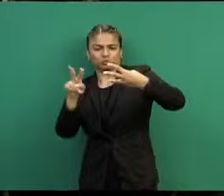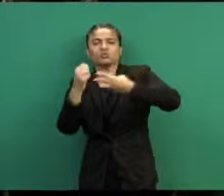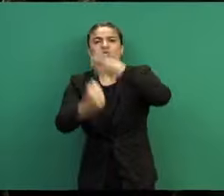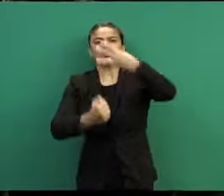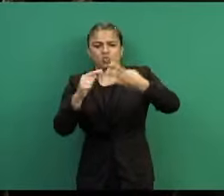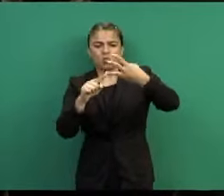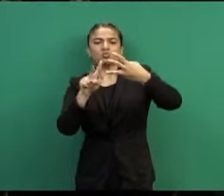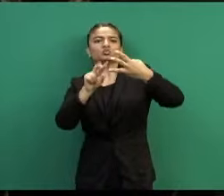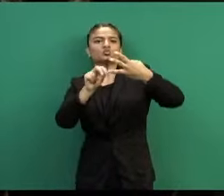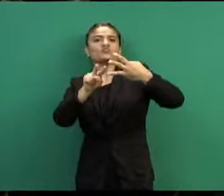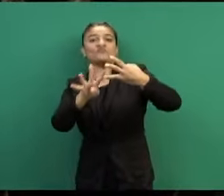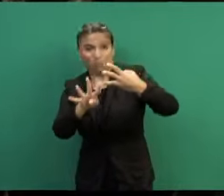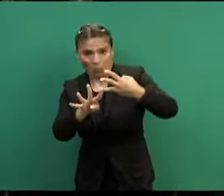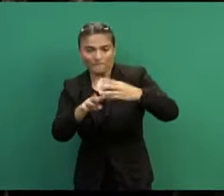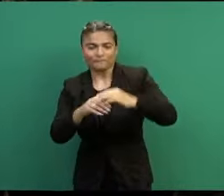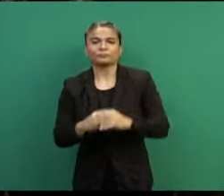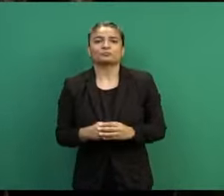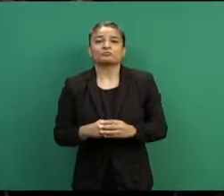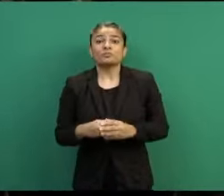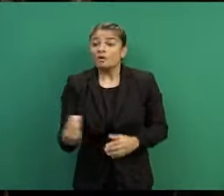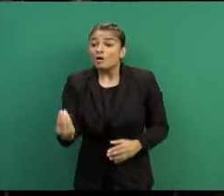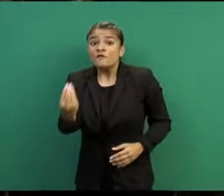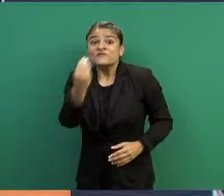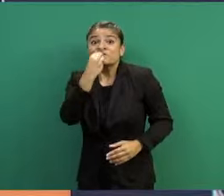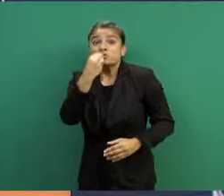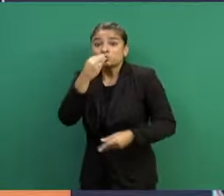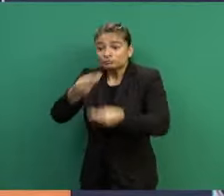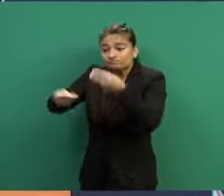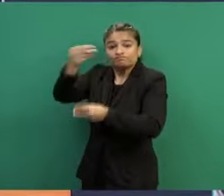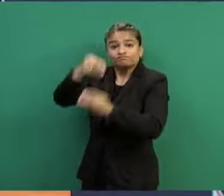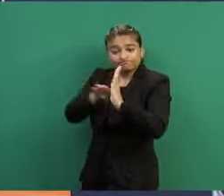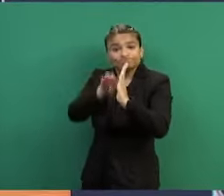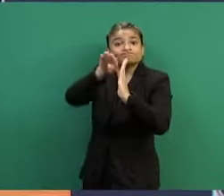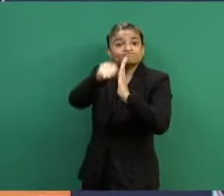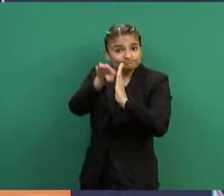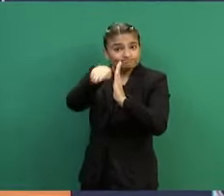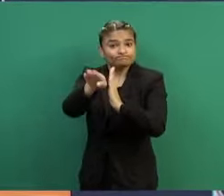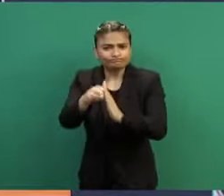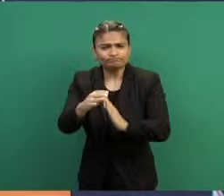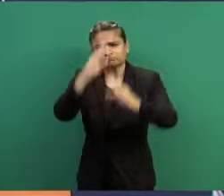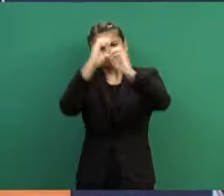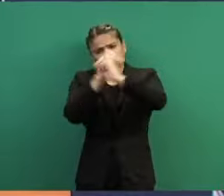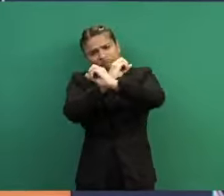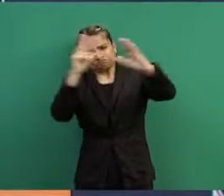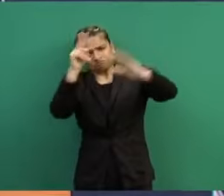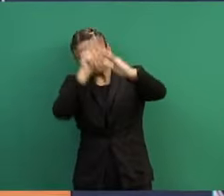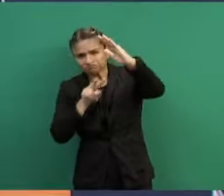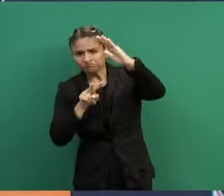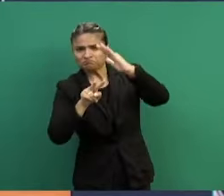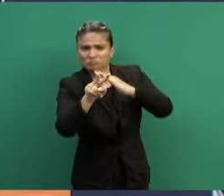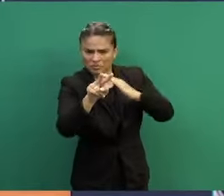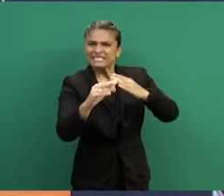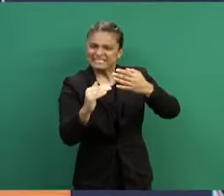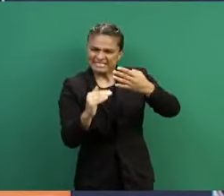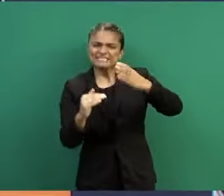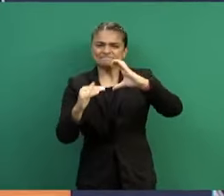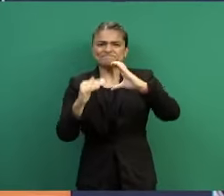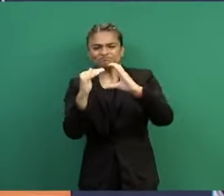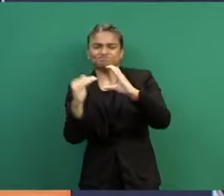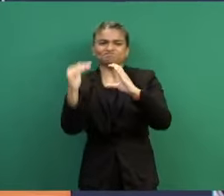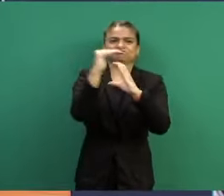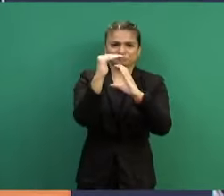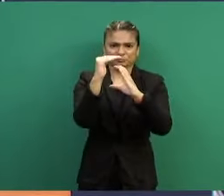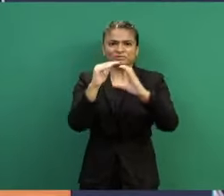2024. Our food price inflation forecast for 2023 remains high at 10.6%. The forecast